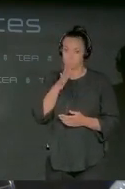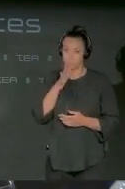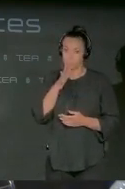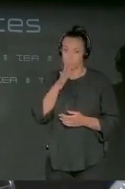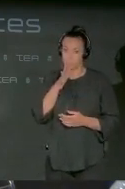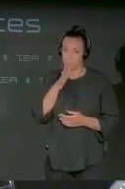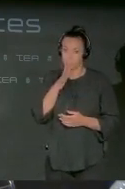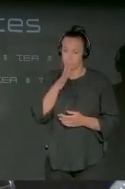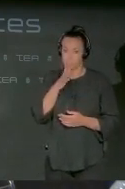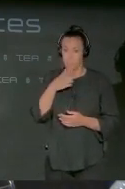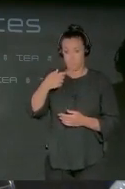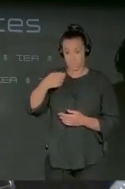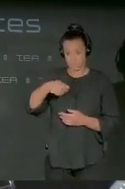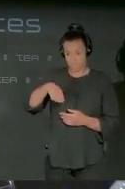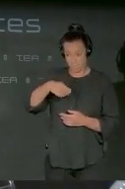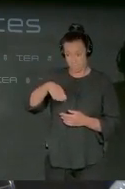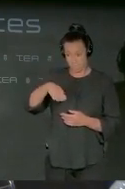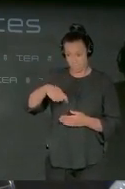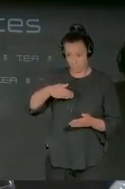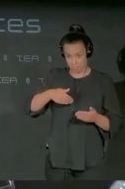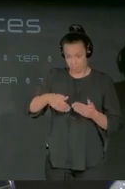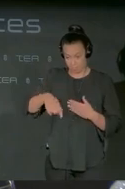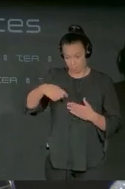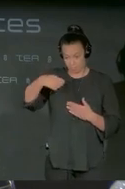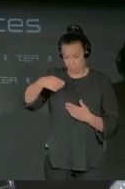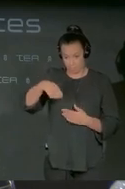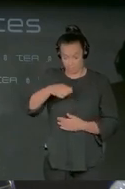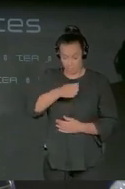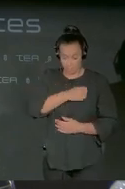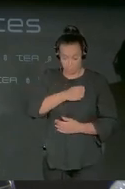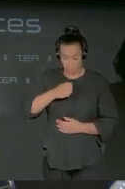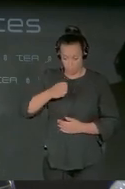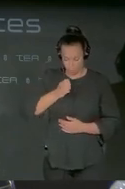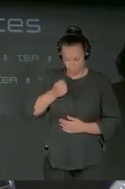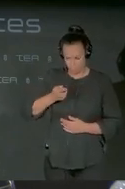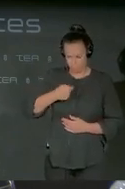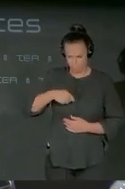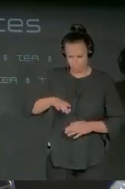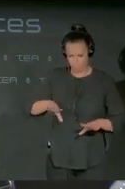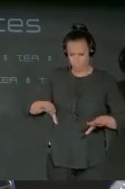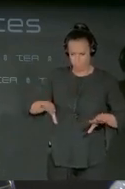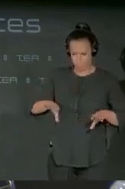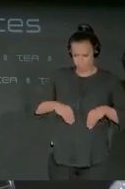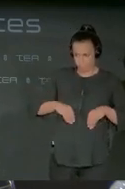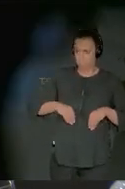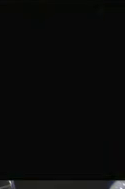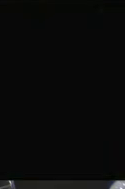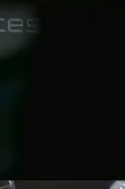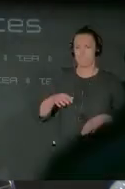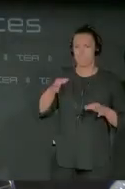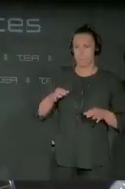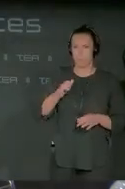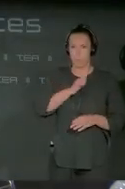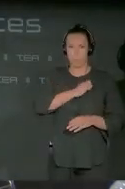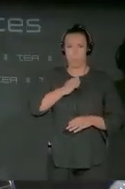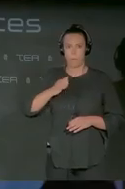in Europe. So at least the Polish presidency will be the one that take up this challenge, if not any presidencies before